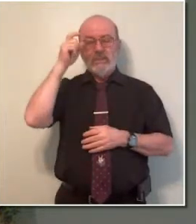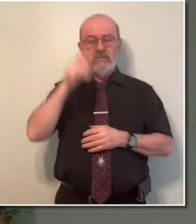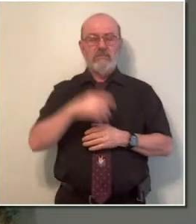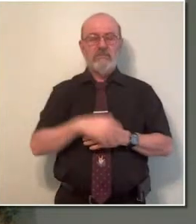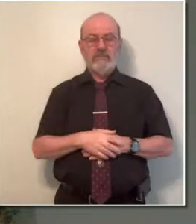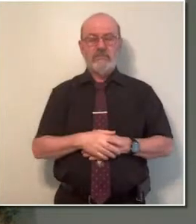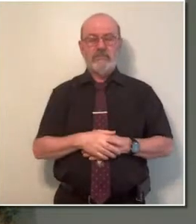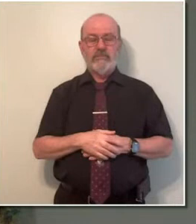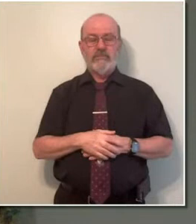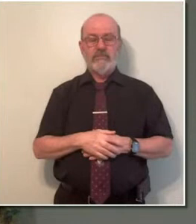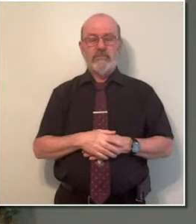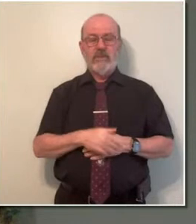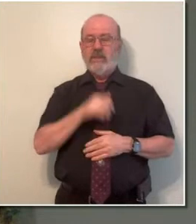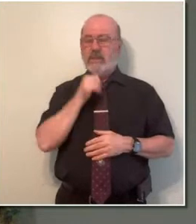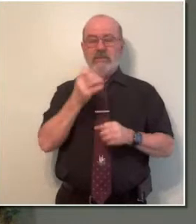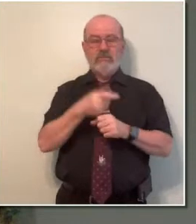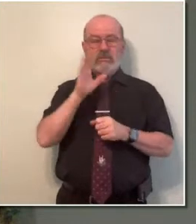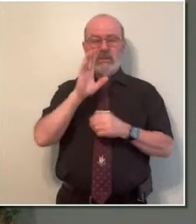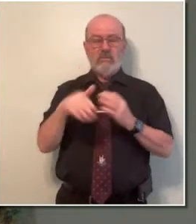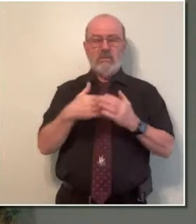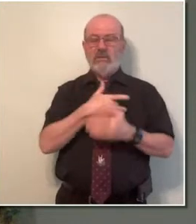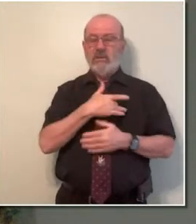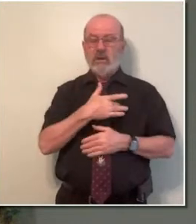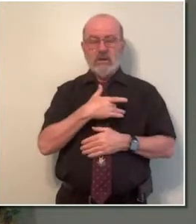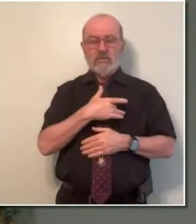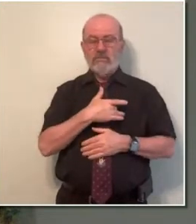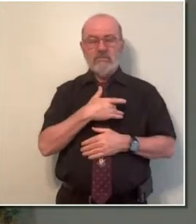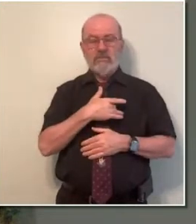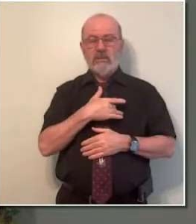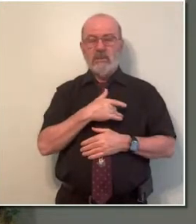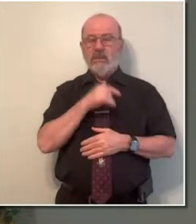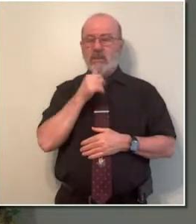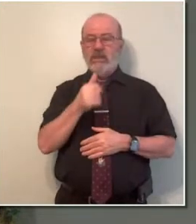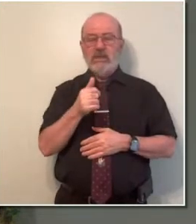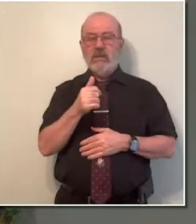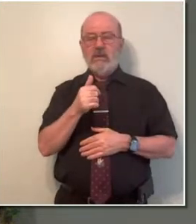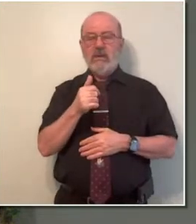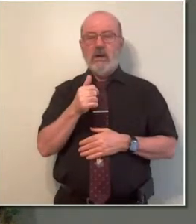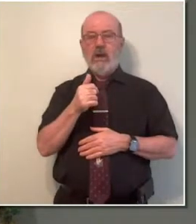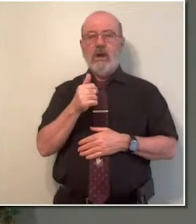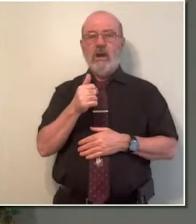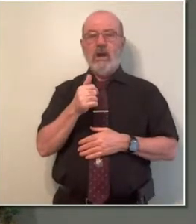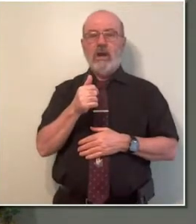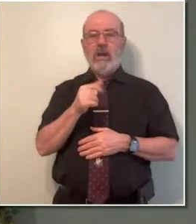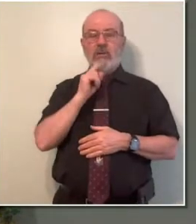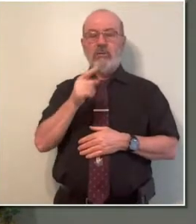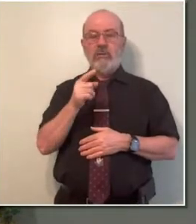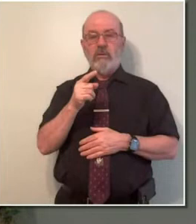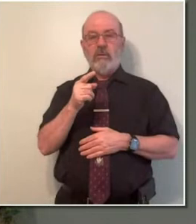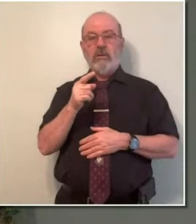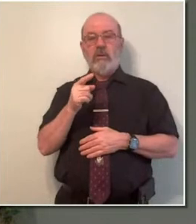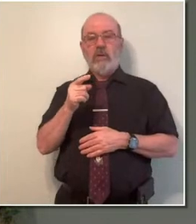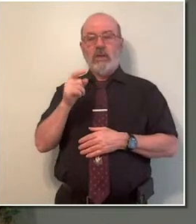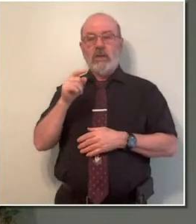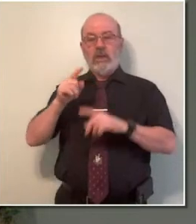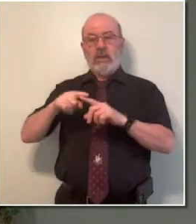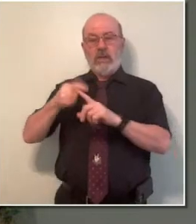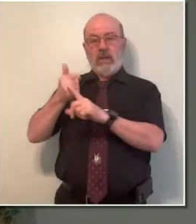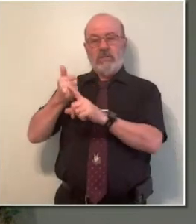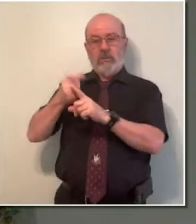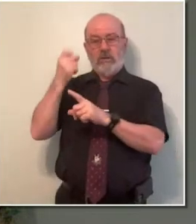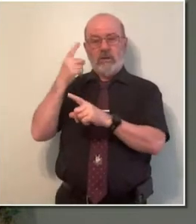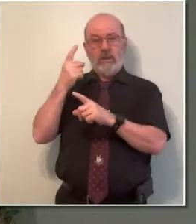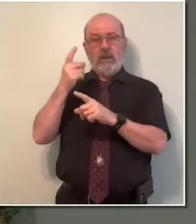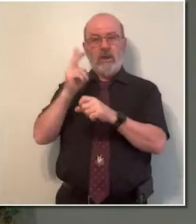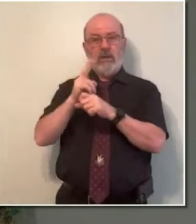he didn't trust God with all his heart, one could say. He did indeed lean on his own understanding. And of course, I'm using these